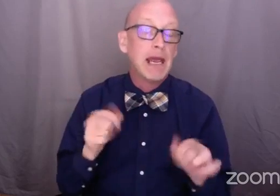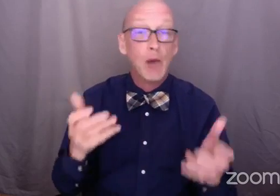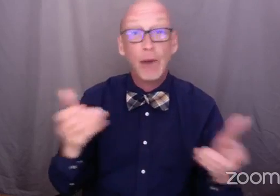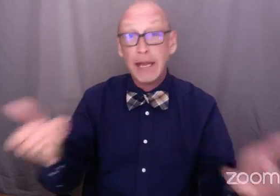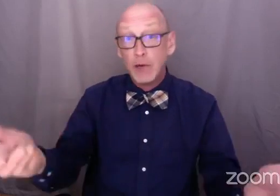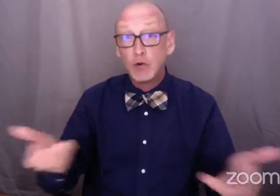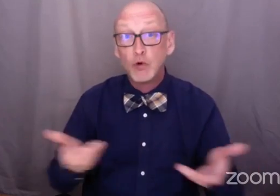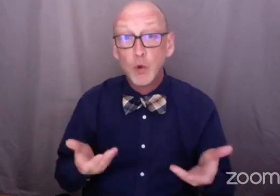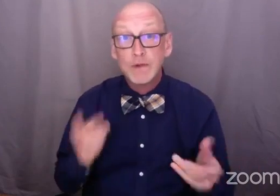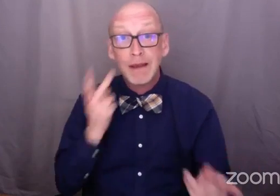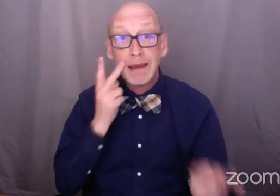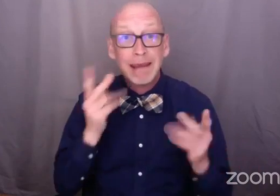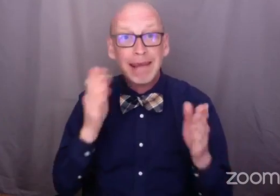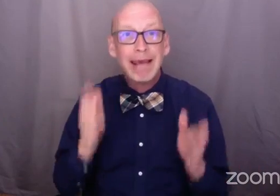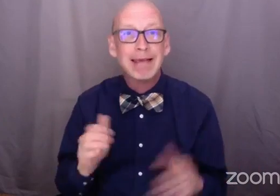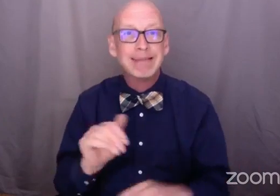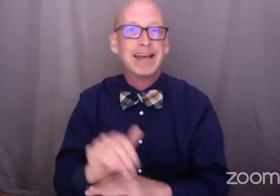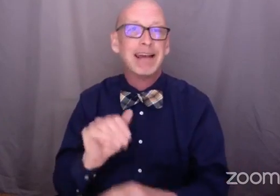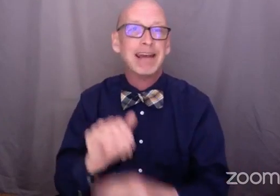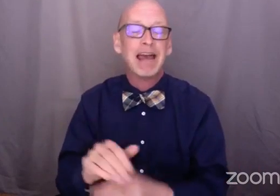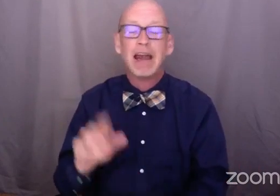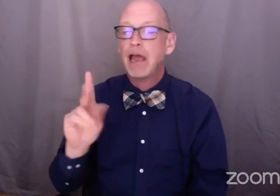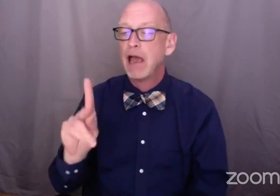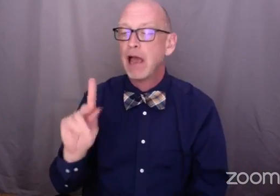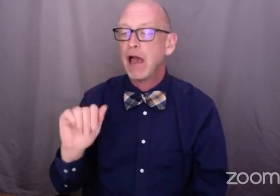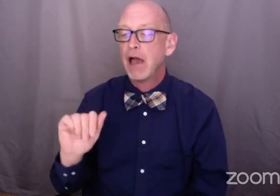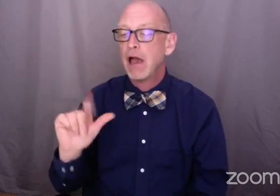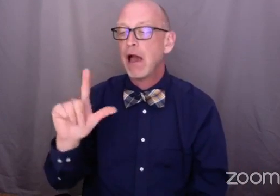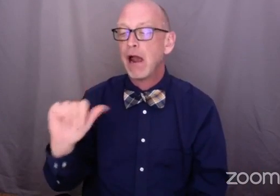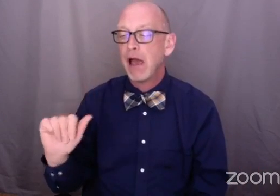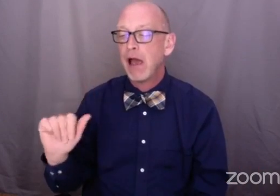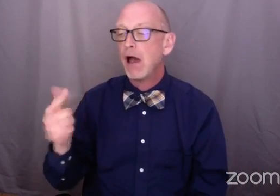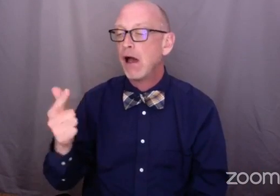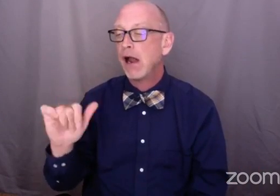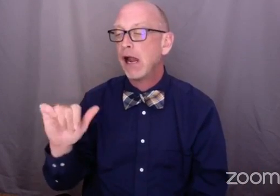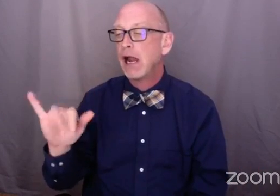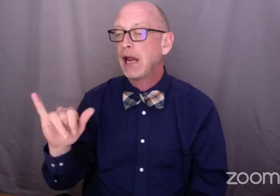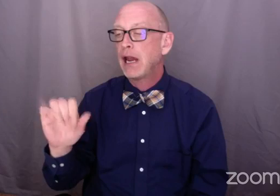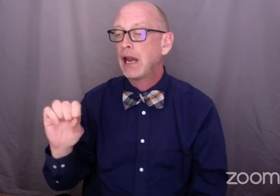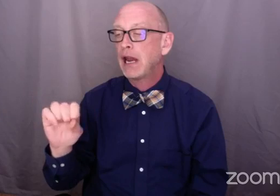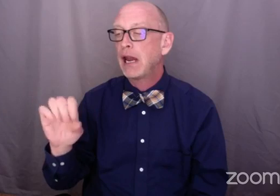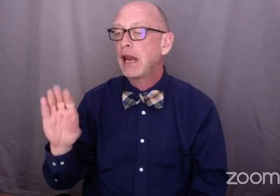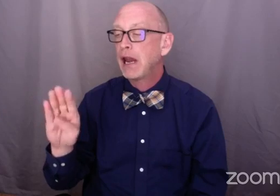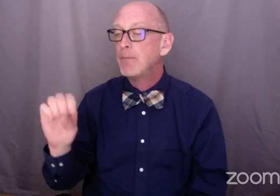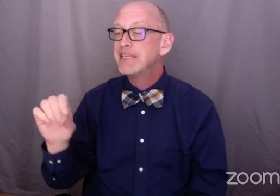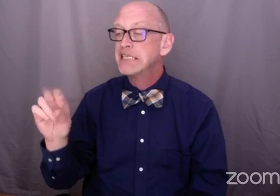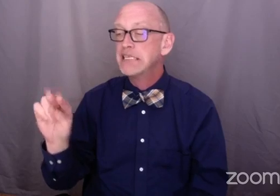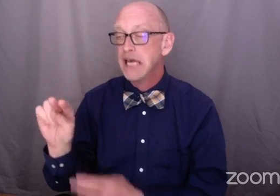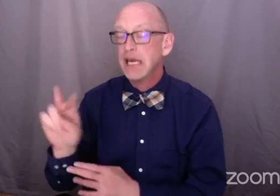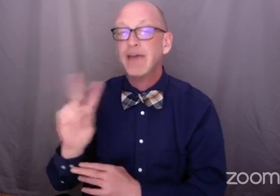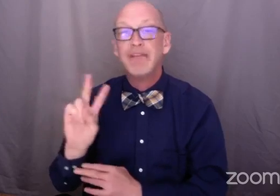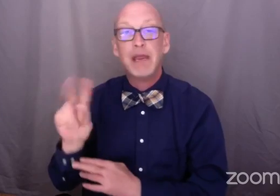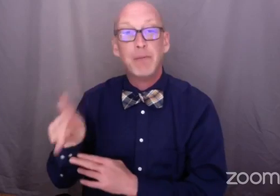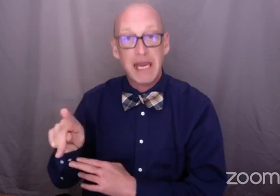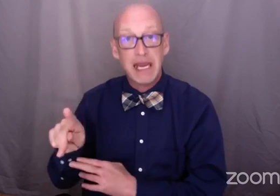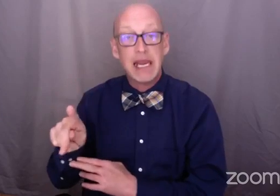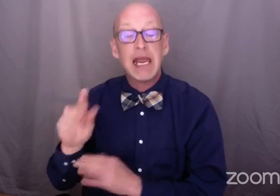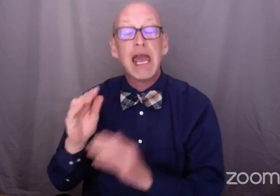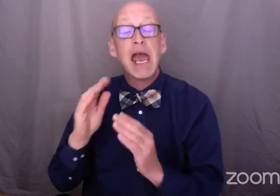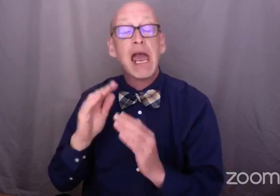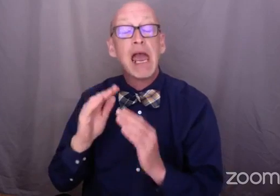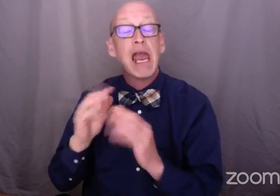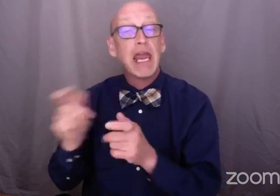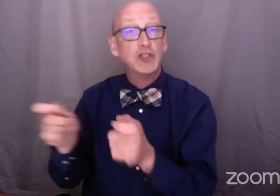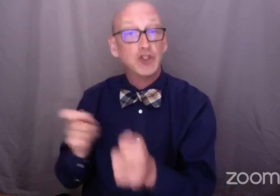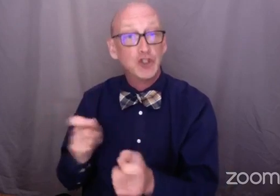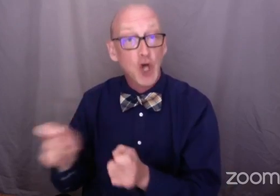tonight. I'm going to introduce Kala Gibson, who is the Executive Vice President, Head of Business Banking at Fifth Third Bank. I'm going to do